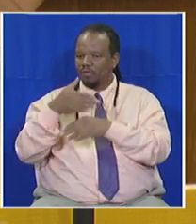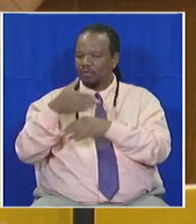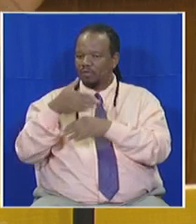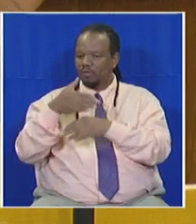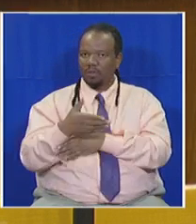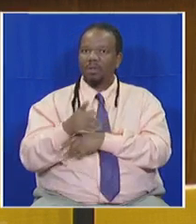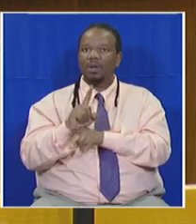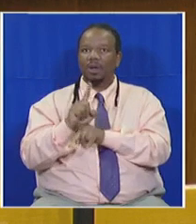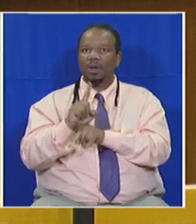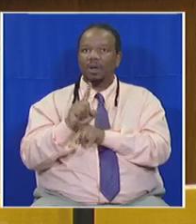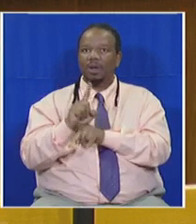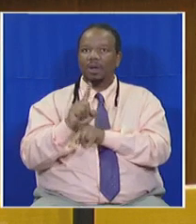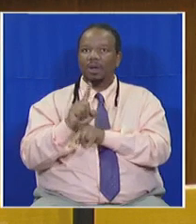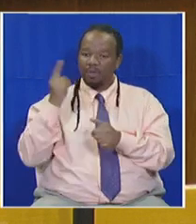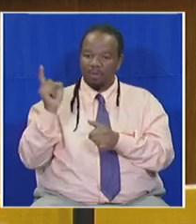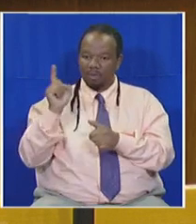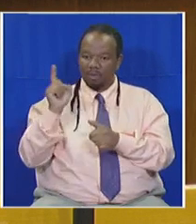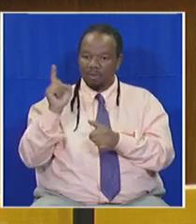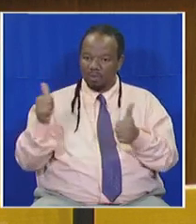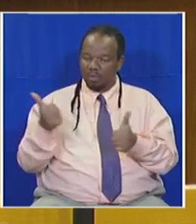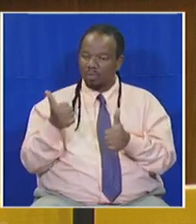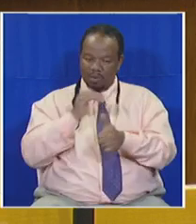properly empowered next time when engaged.